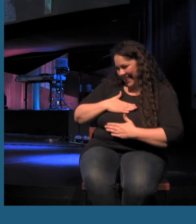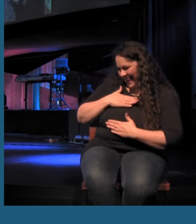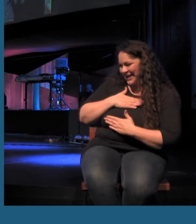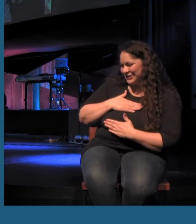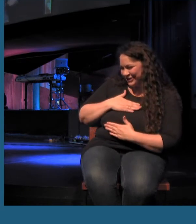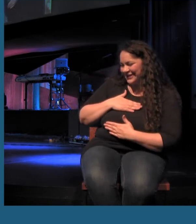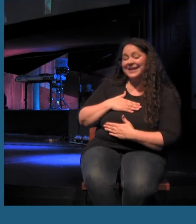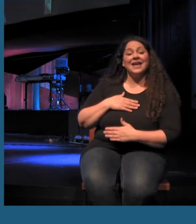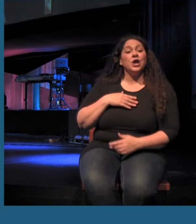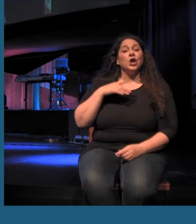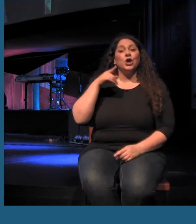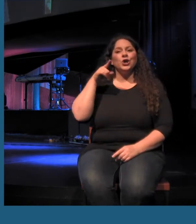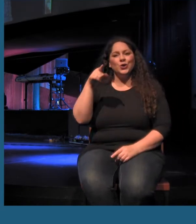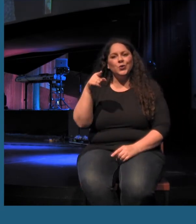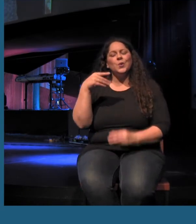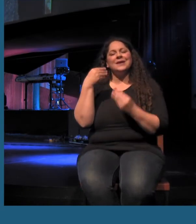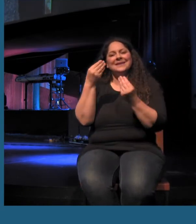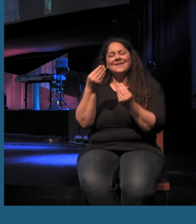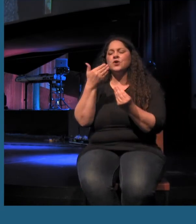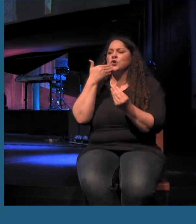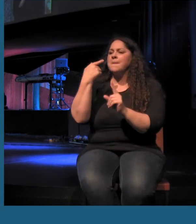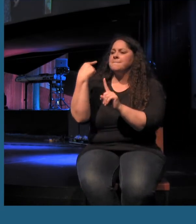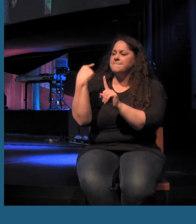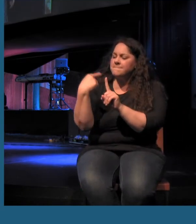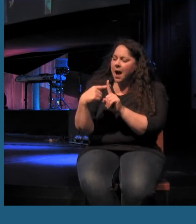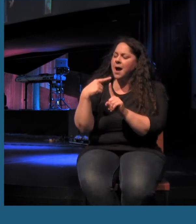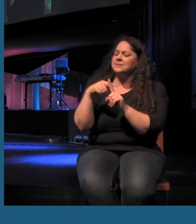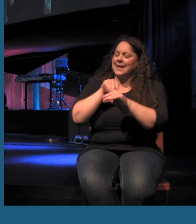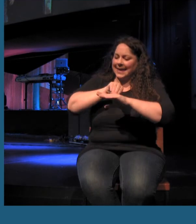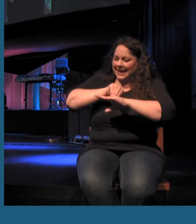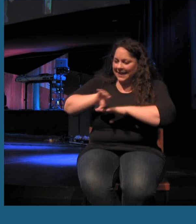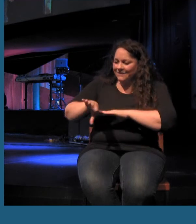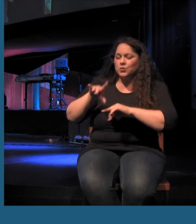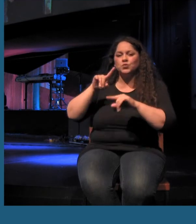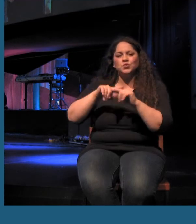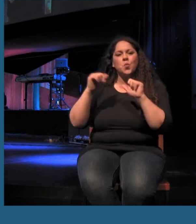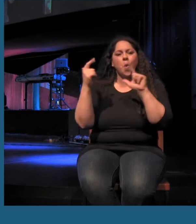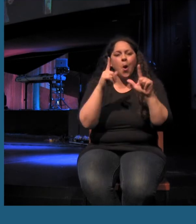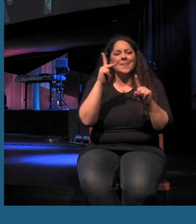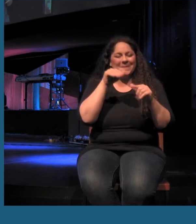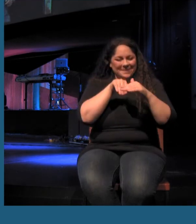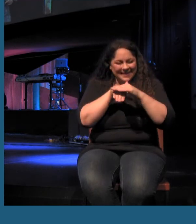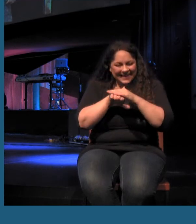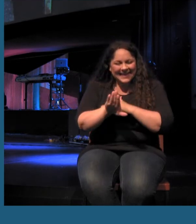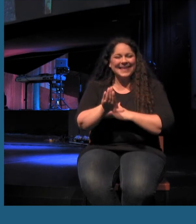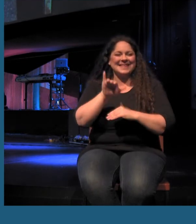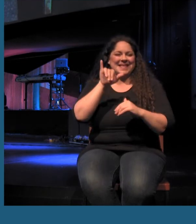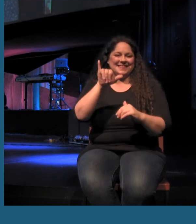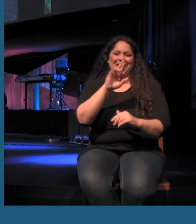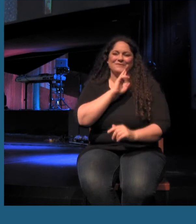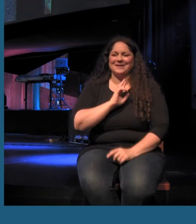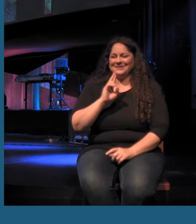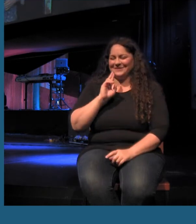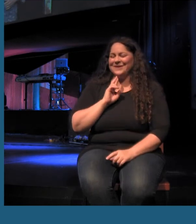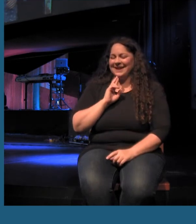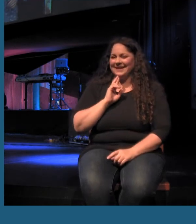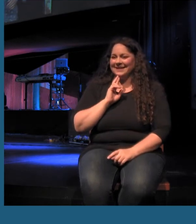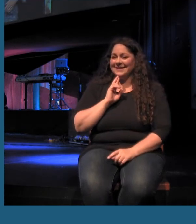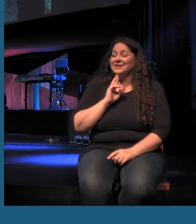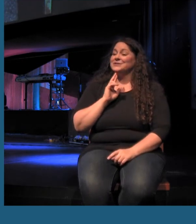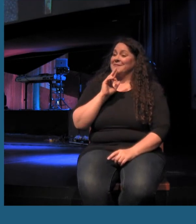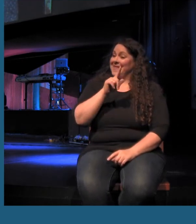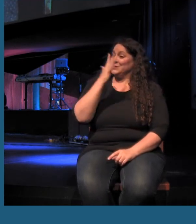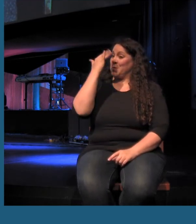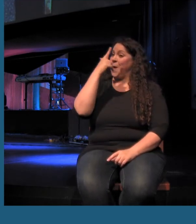are having a positive, that's the whole point of this, to have a positive influence on all who come in contact with Chick-fil-A. So you know, why do they